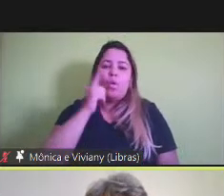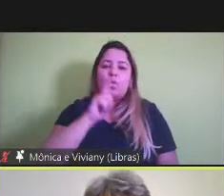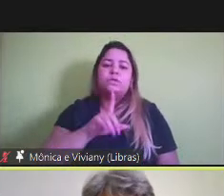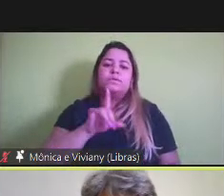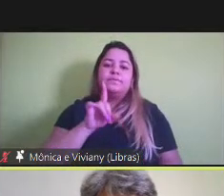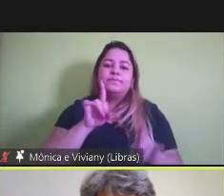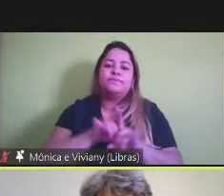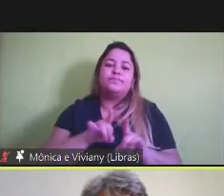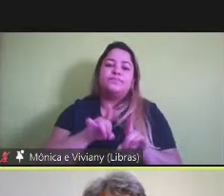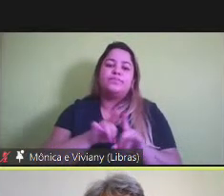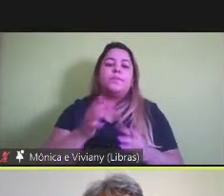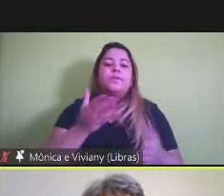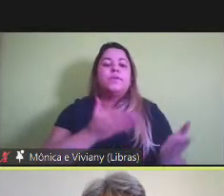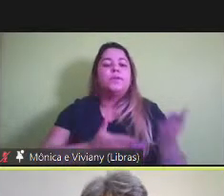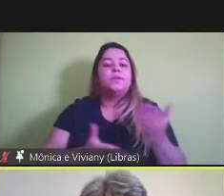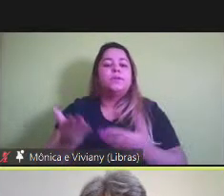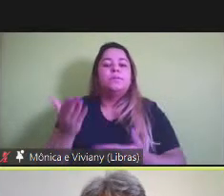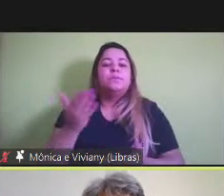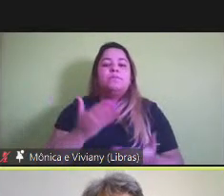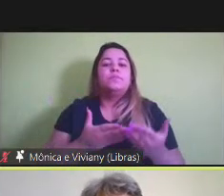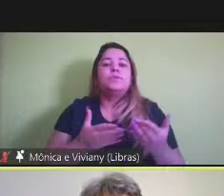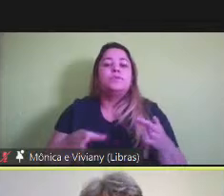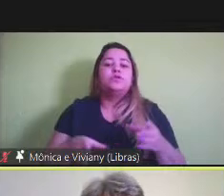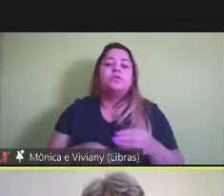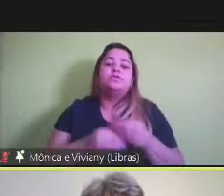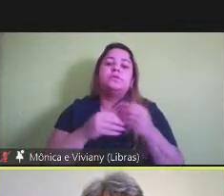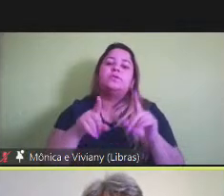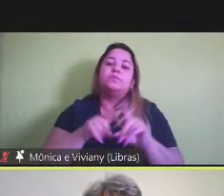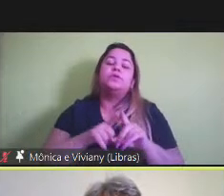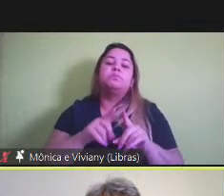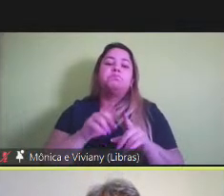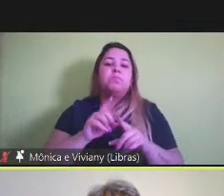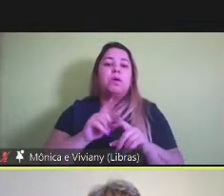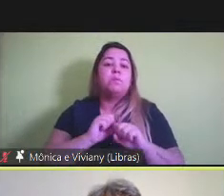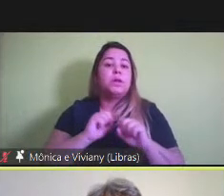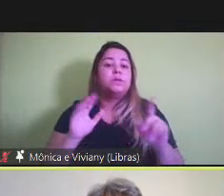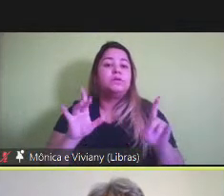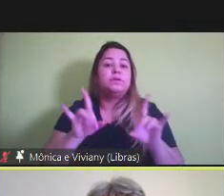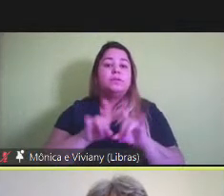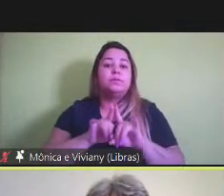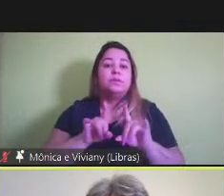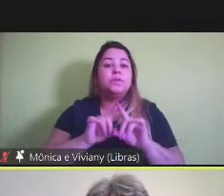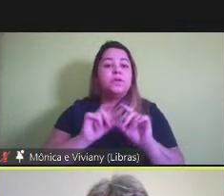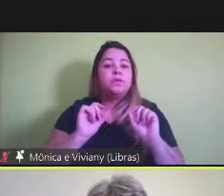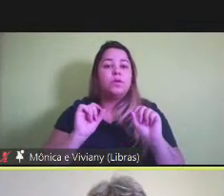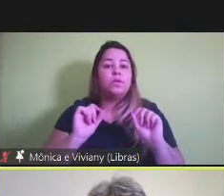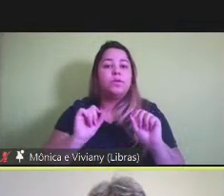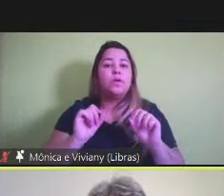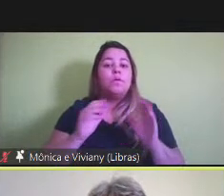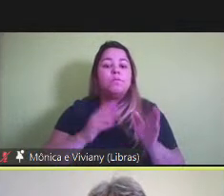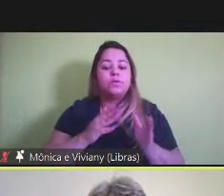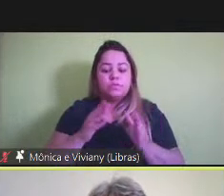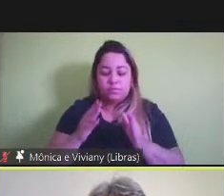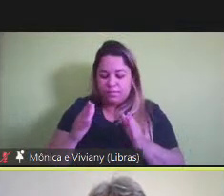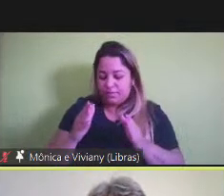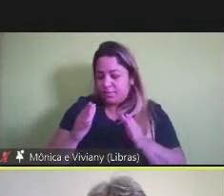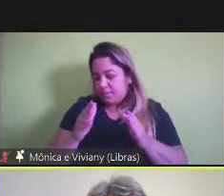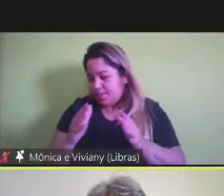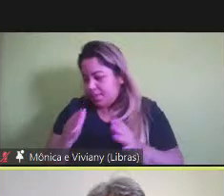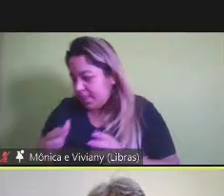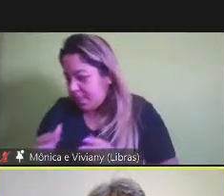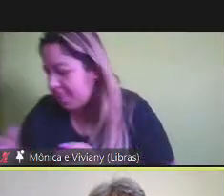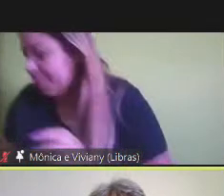rebuild and to interact and to integrate and to